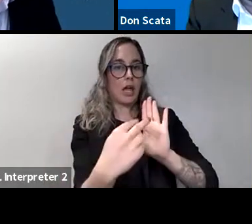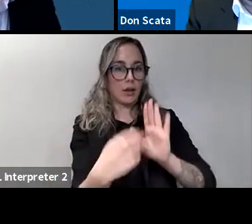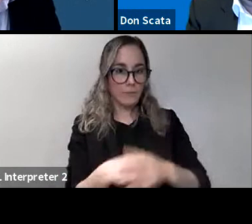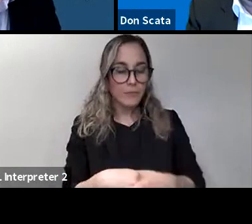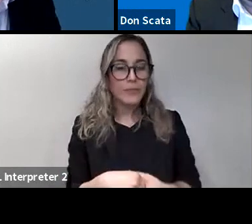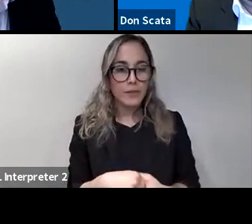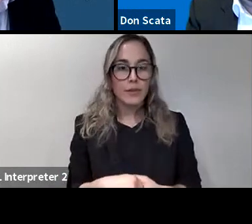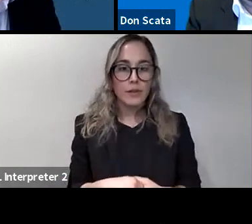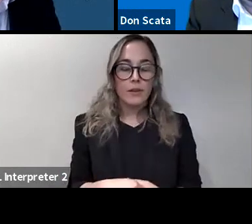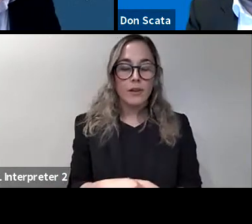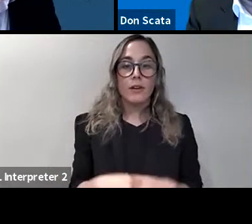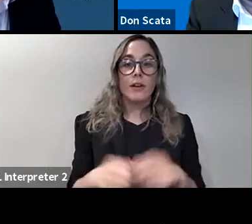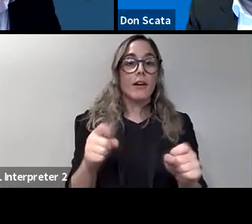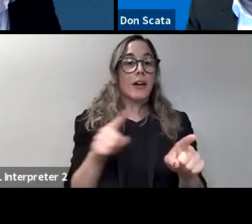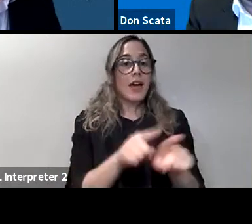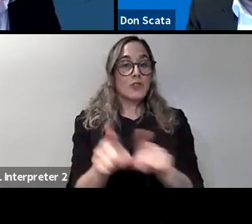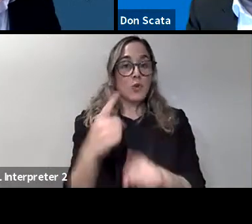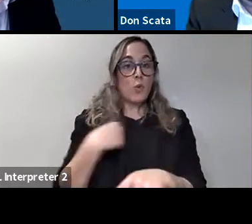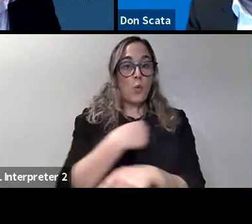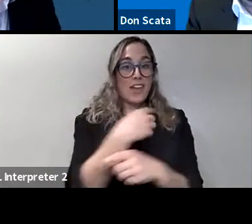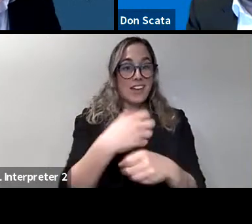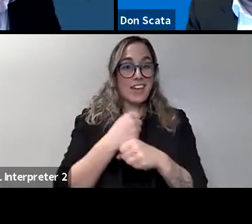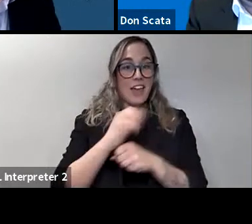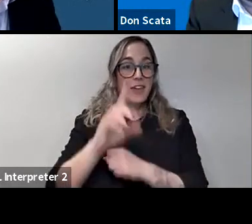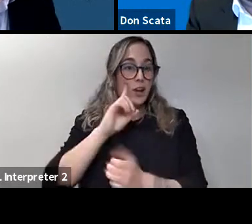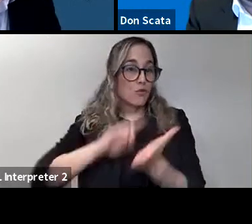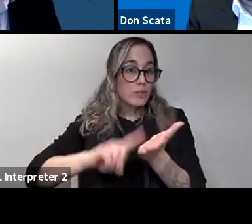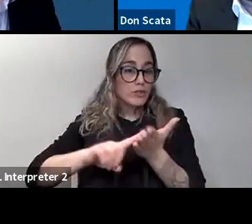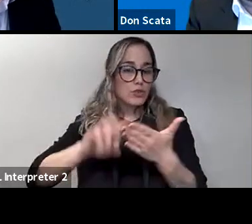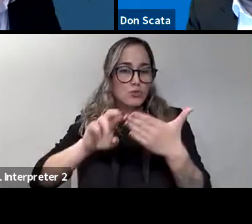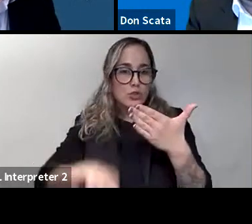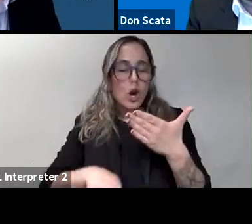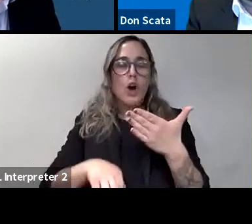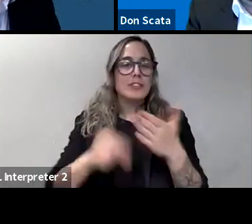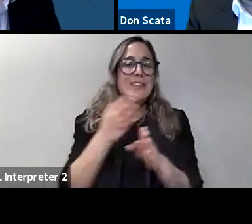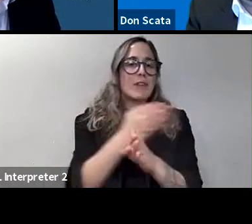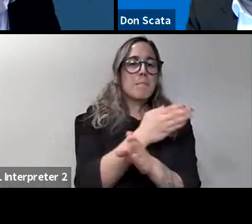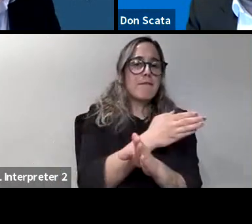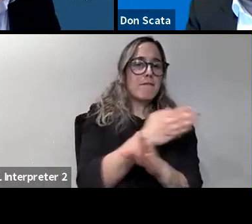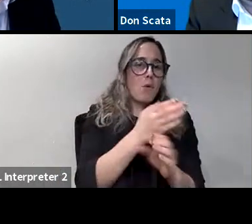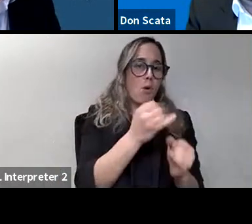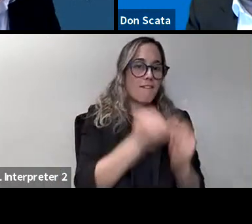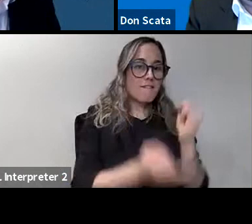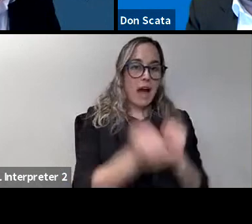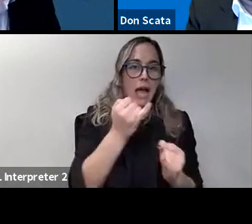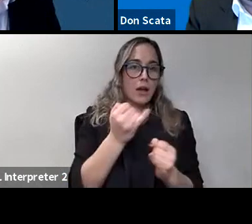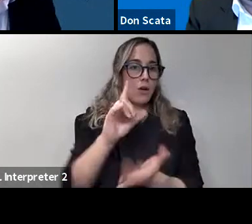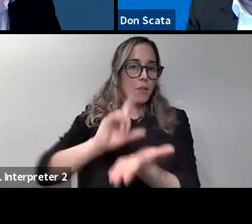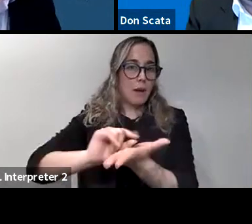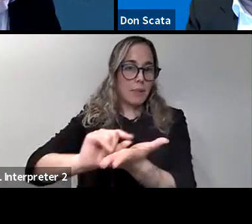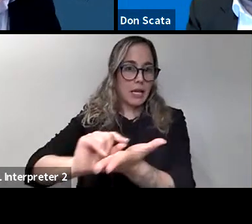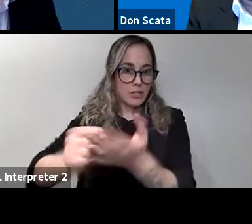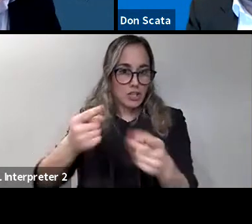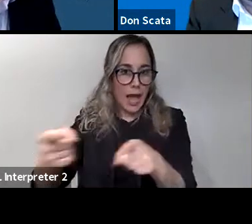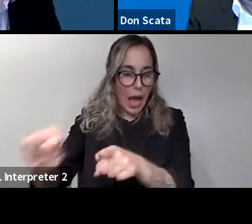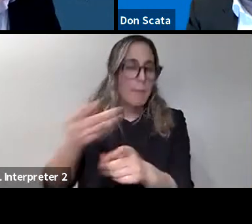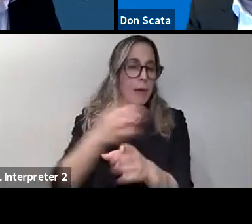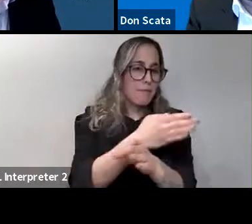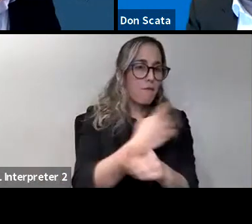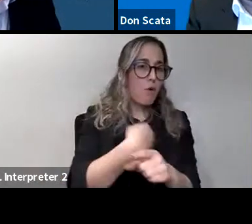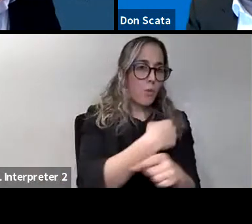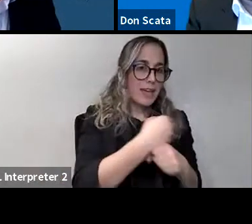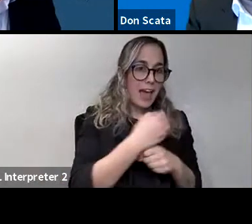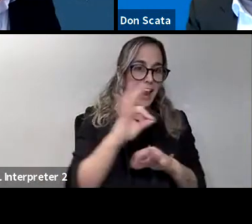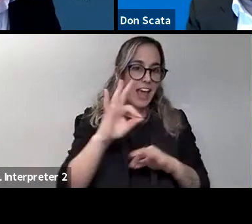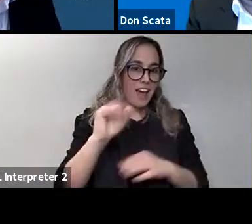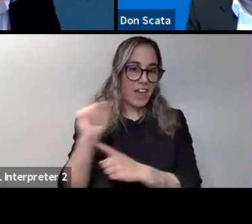And so as we get those research results, even before the final, as these publications are published, we in the FAA will